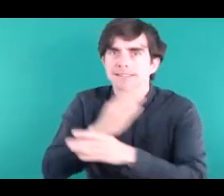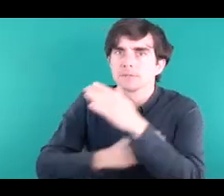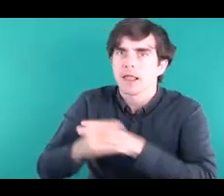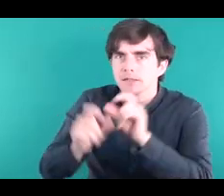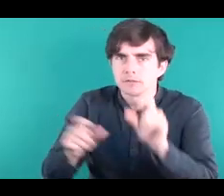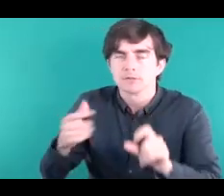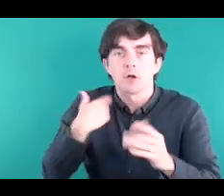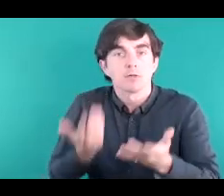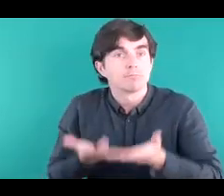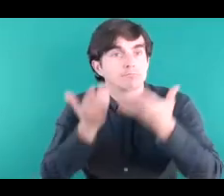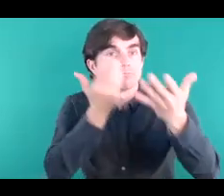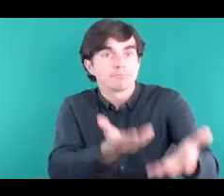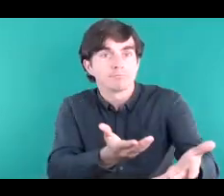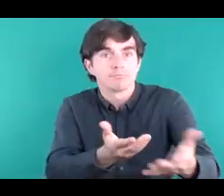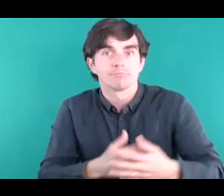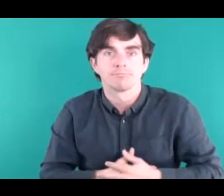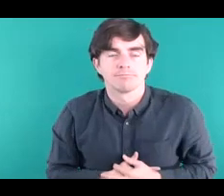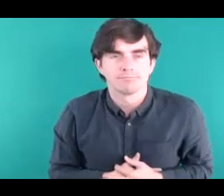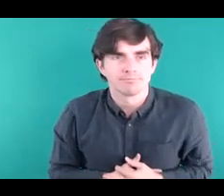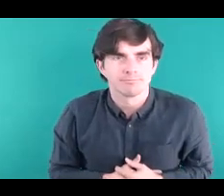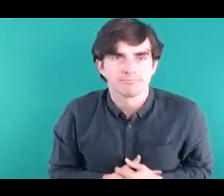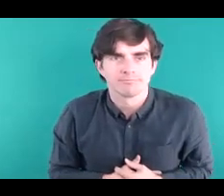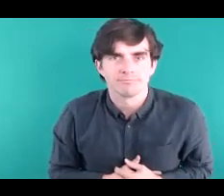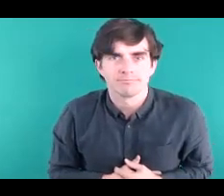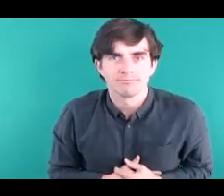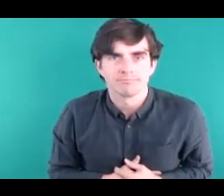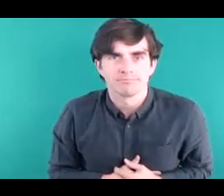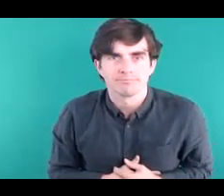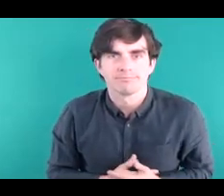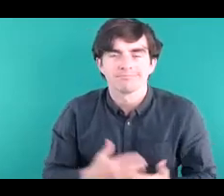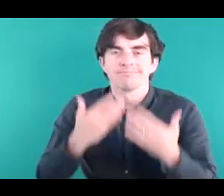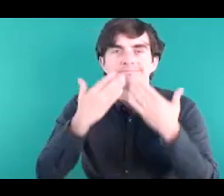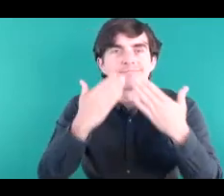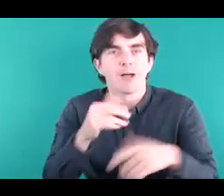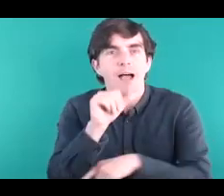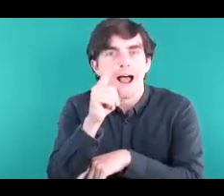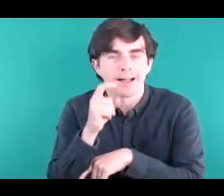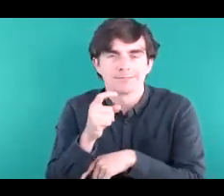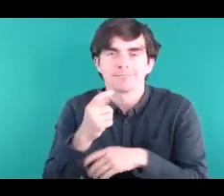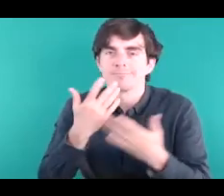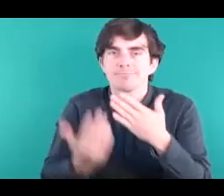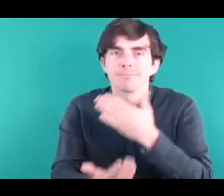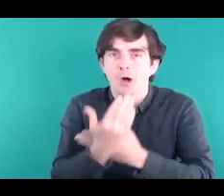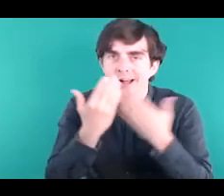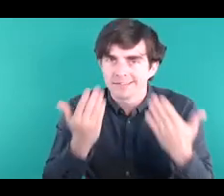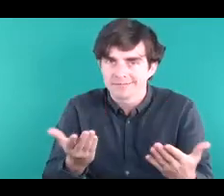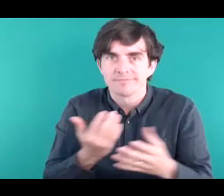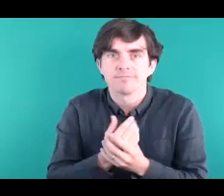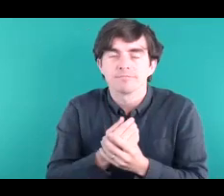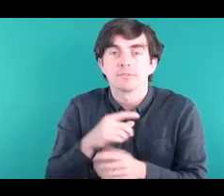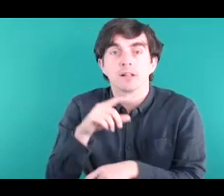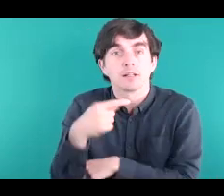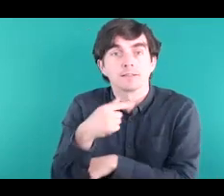everyone. I'm Johnny Yulianto from SIGAP,